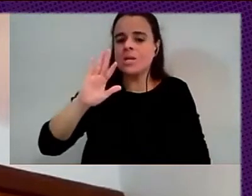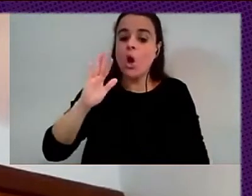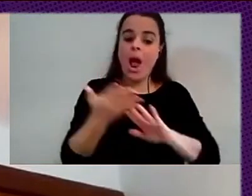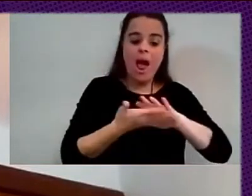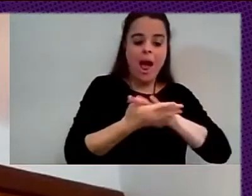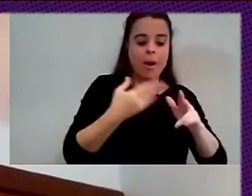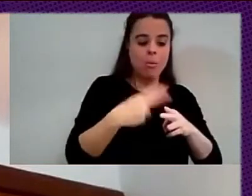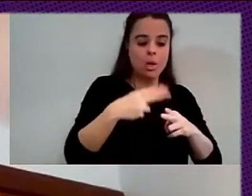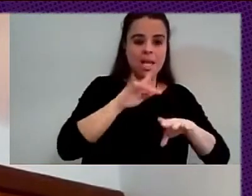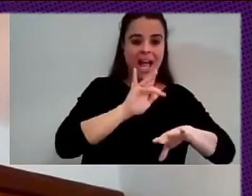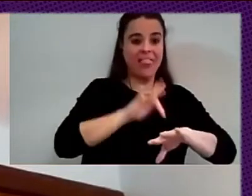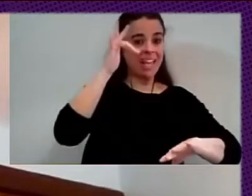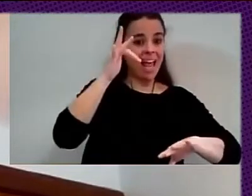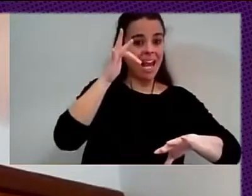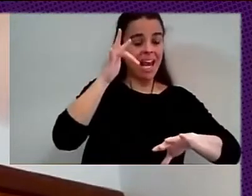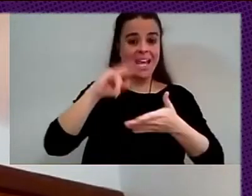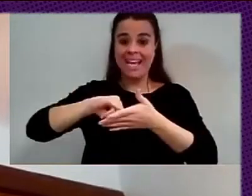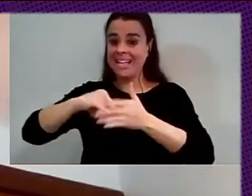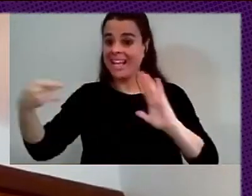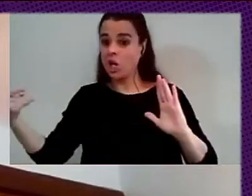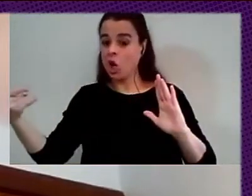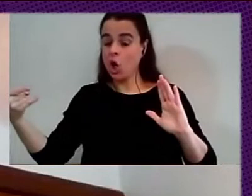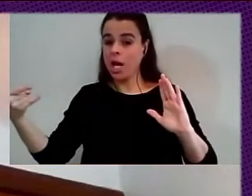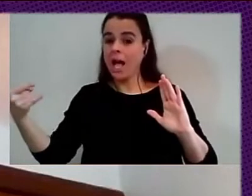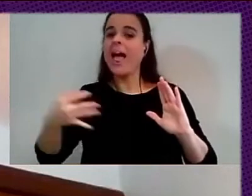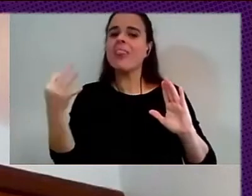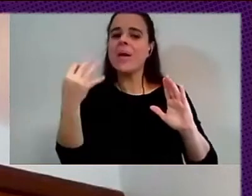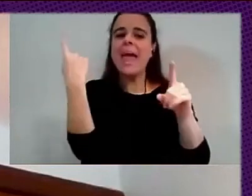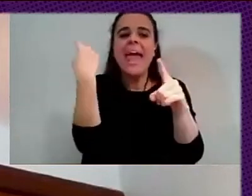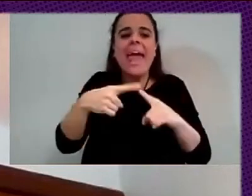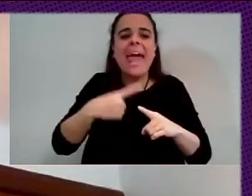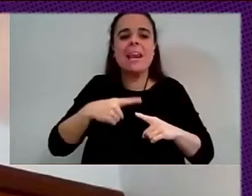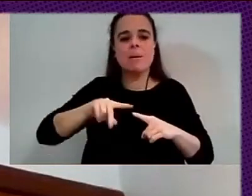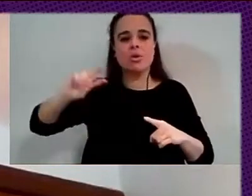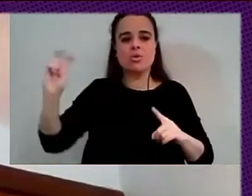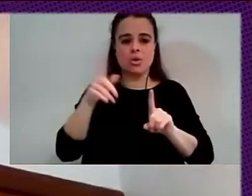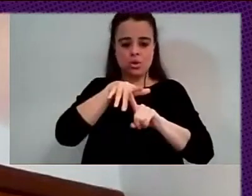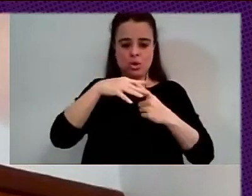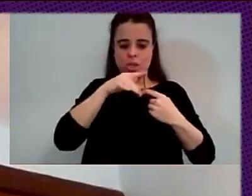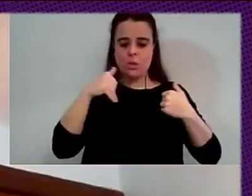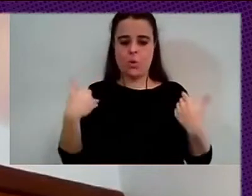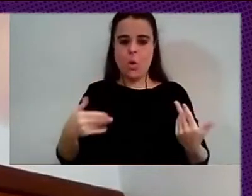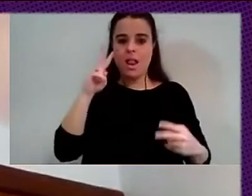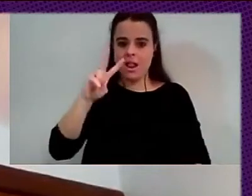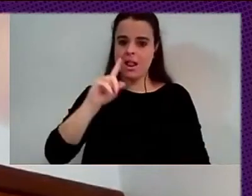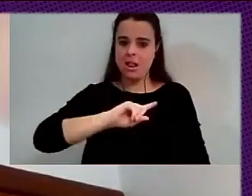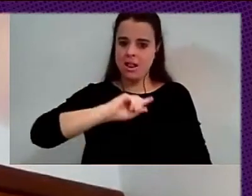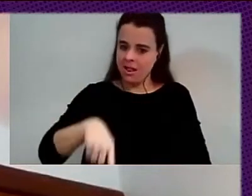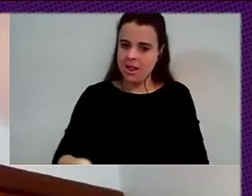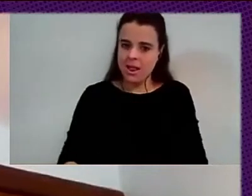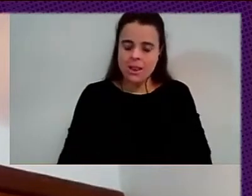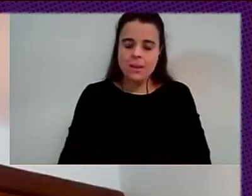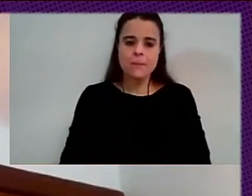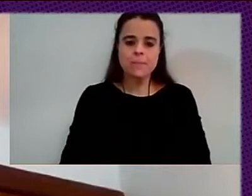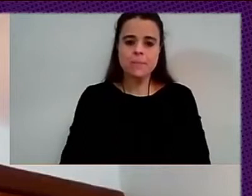situation that we face. So here we are today, just some going to throw out a portion of